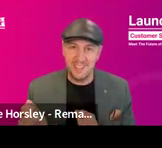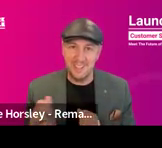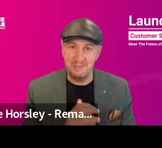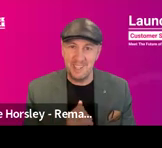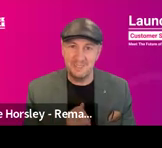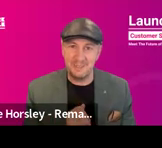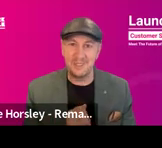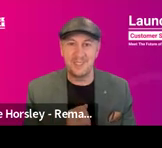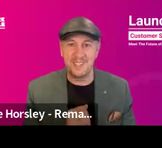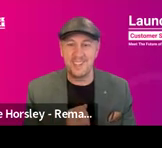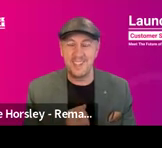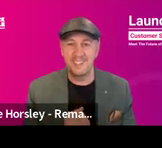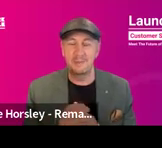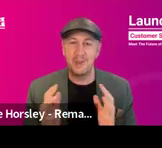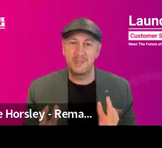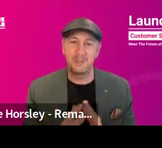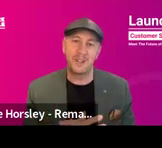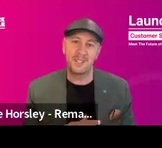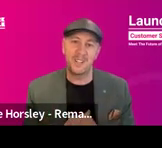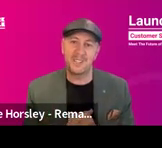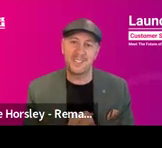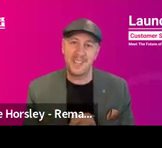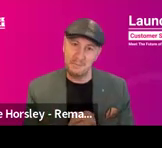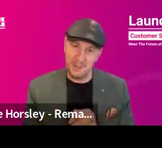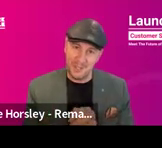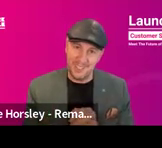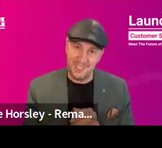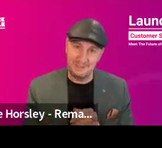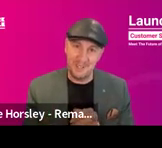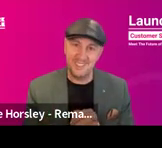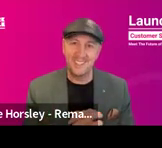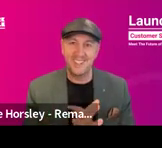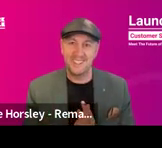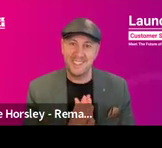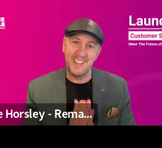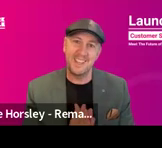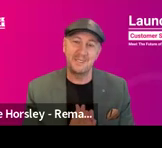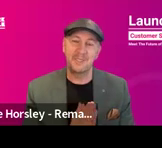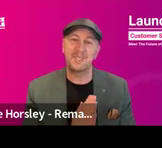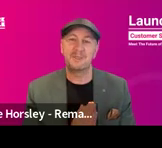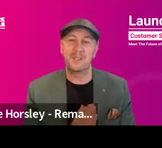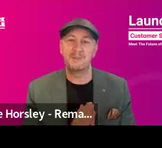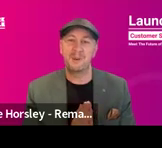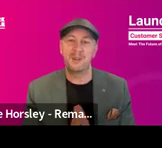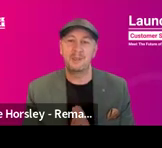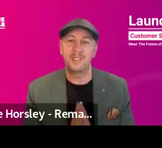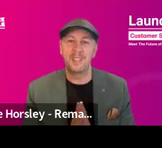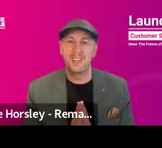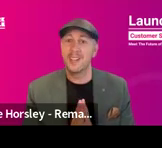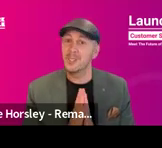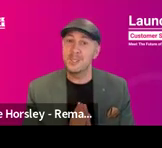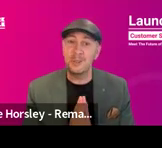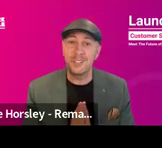here and also just say massive congratulations to Emma Earley as well. She's our head of acceleration